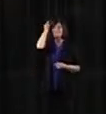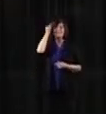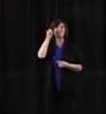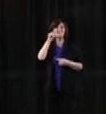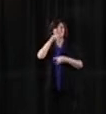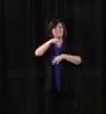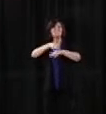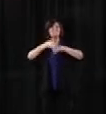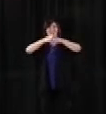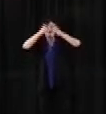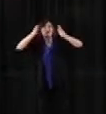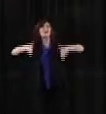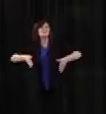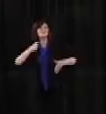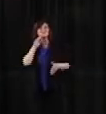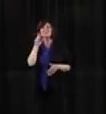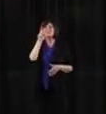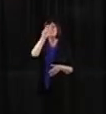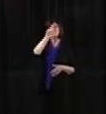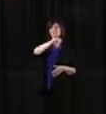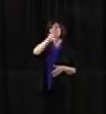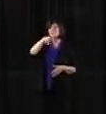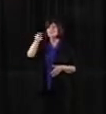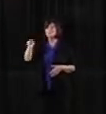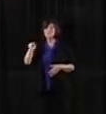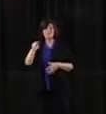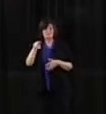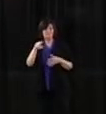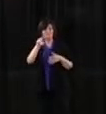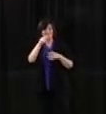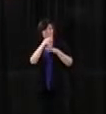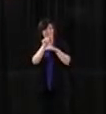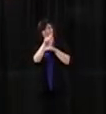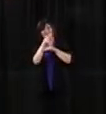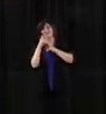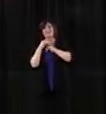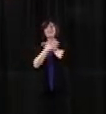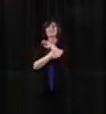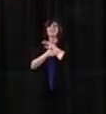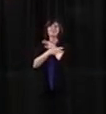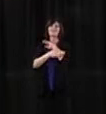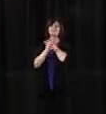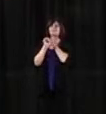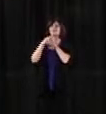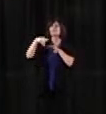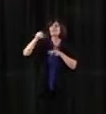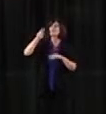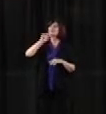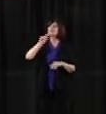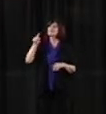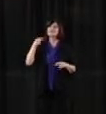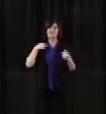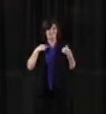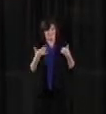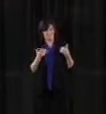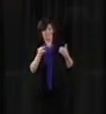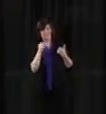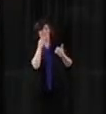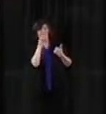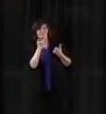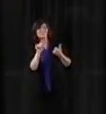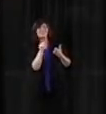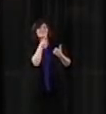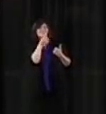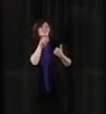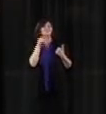Fieldhouse. And welcome to the 2022 State of the County Address presented by Erie County Executive Mark Poloncarz. I am John Murphy, play-by-play voice of the